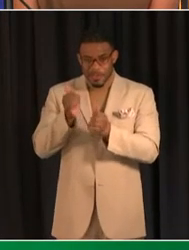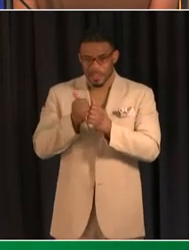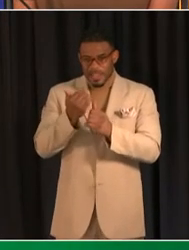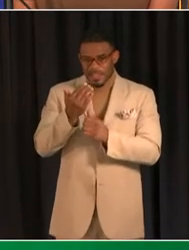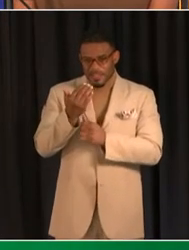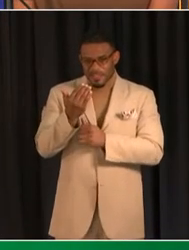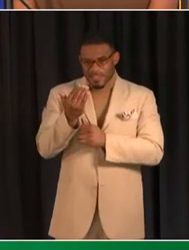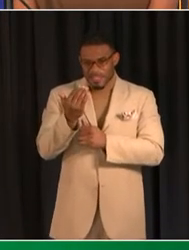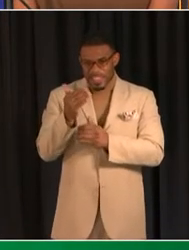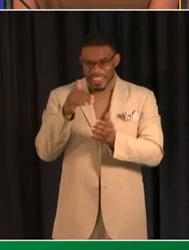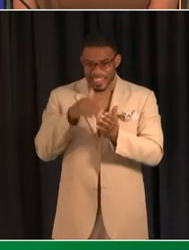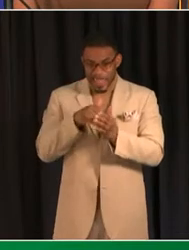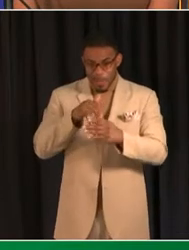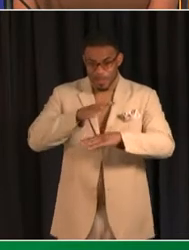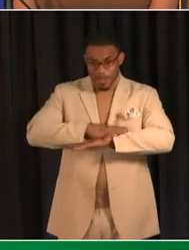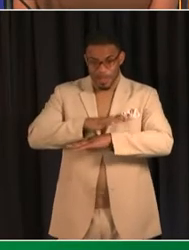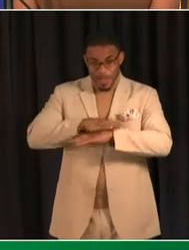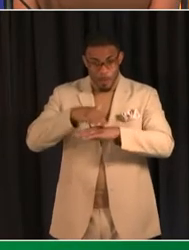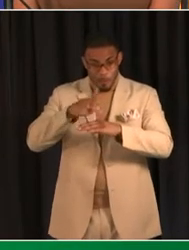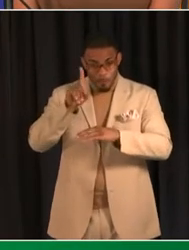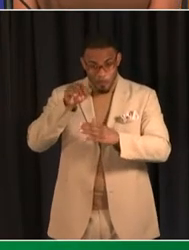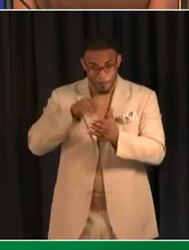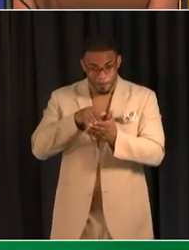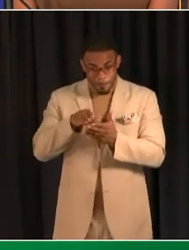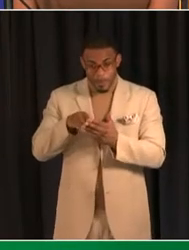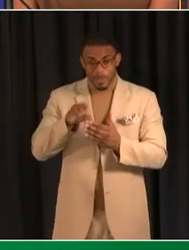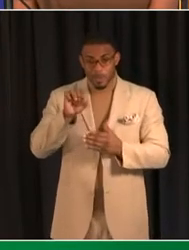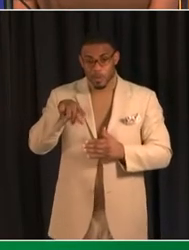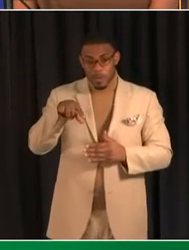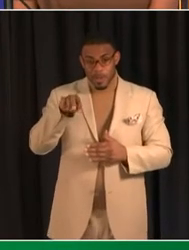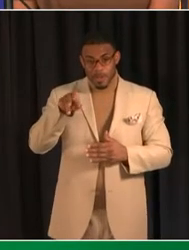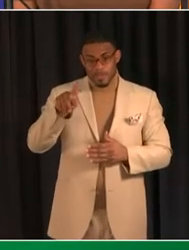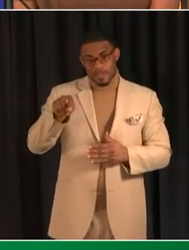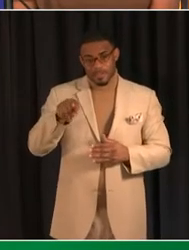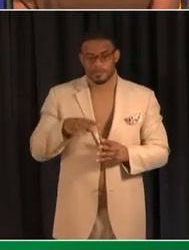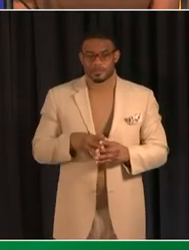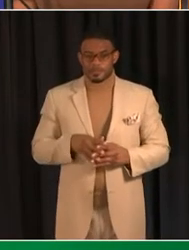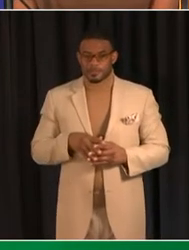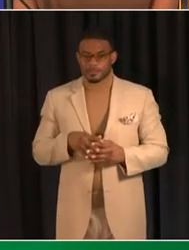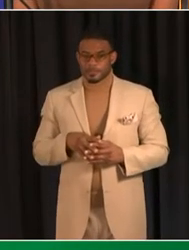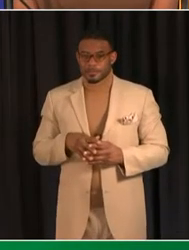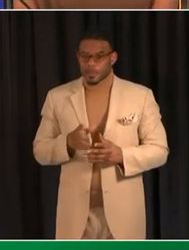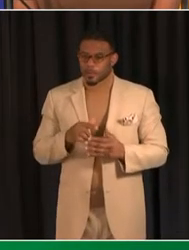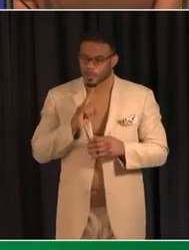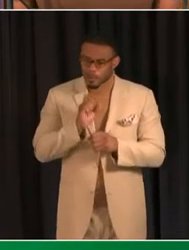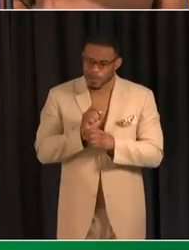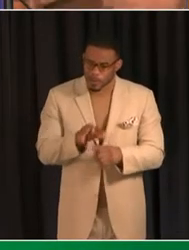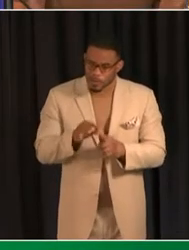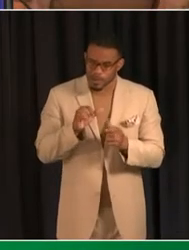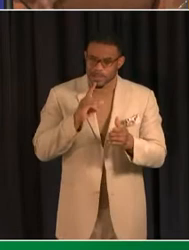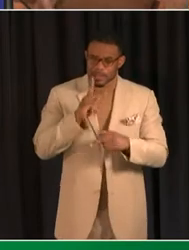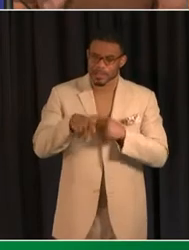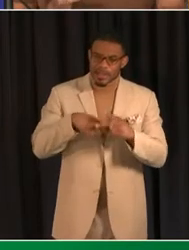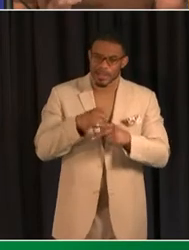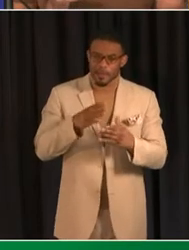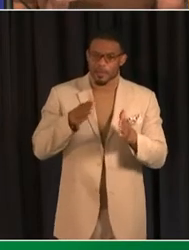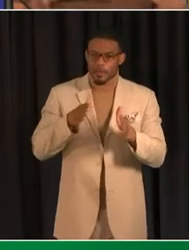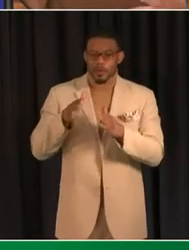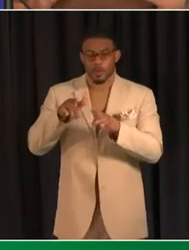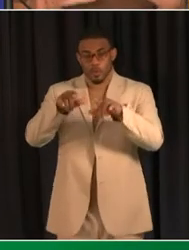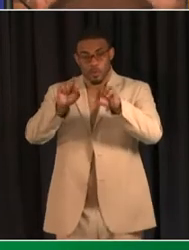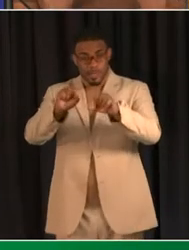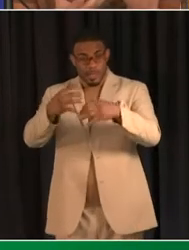with 15,000 desks and over 1 million square feet. And what's really unique here is the type